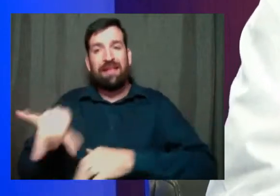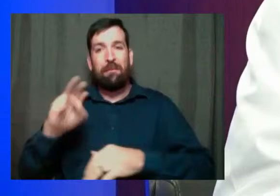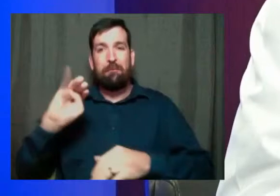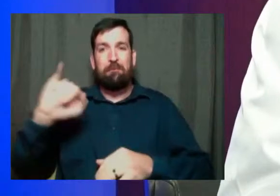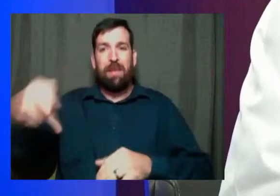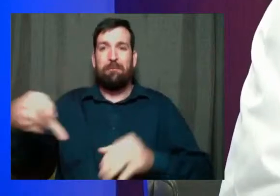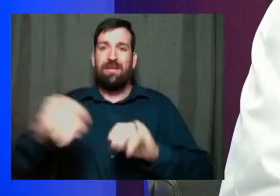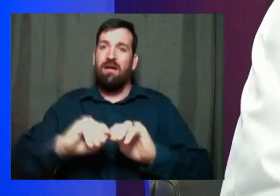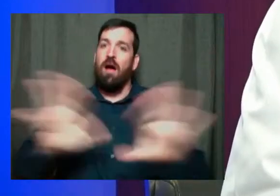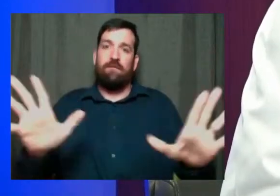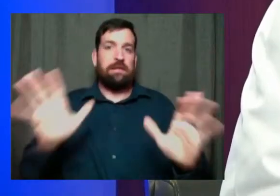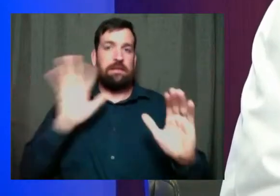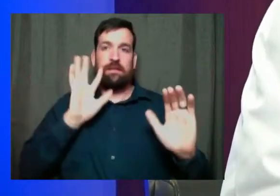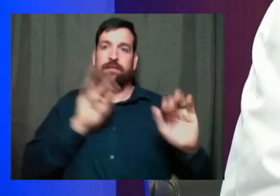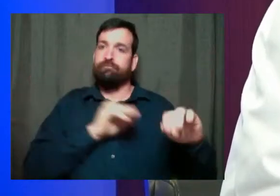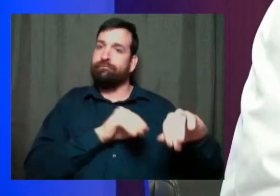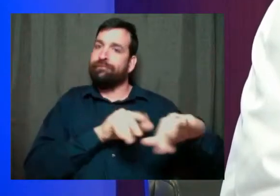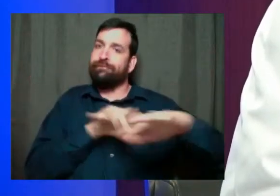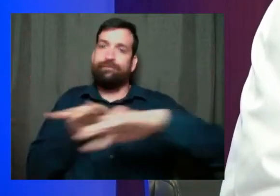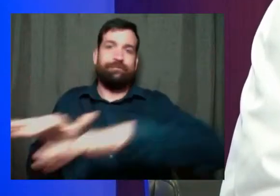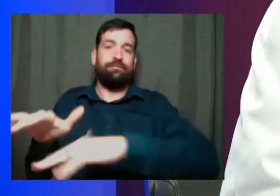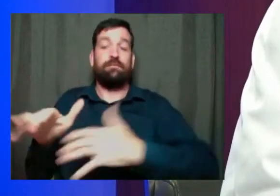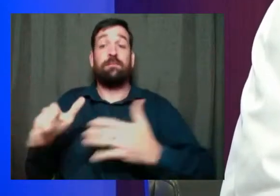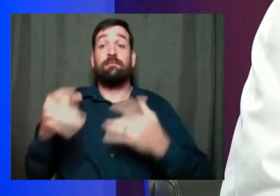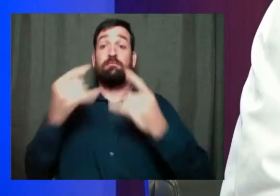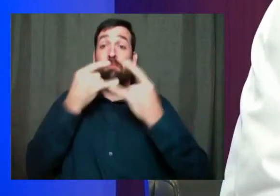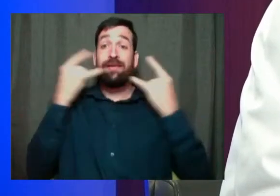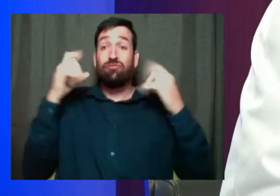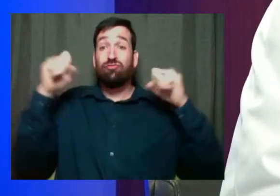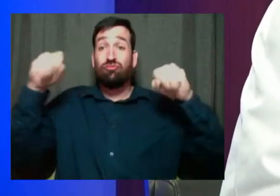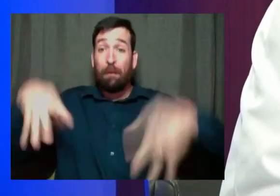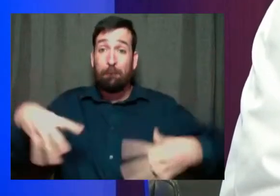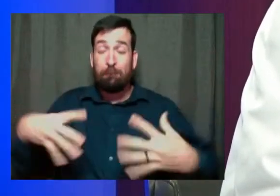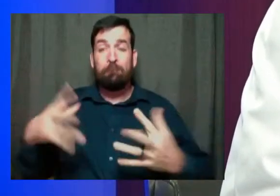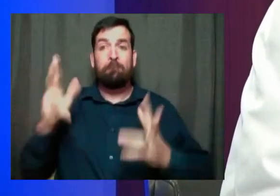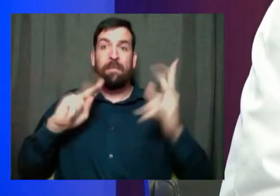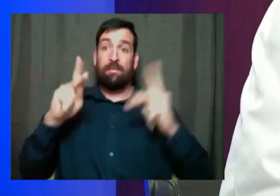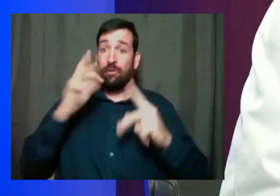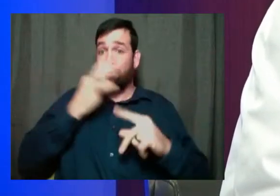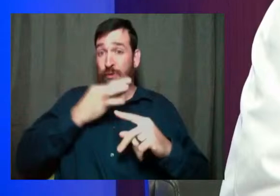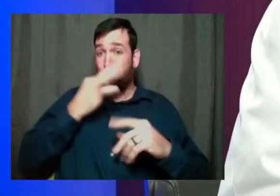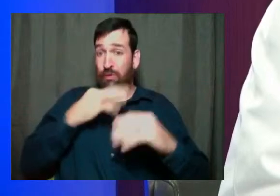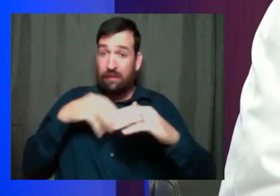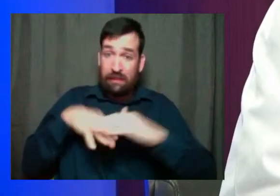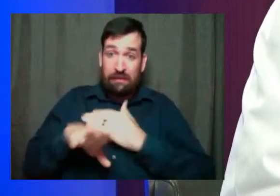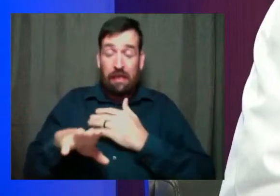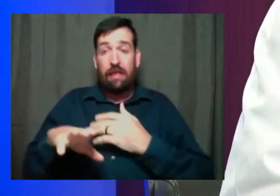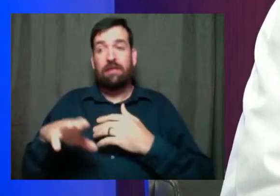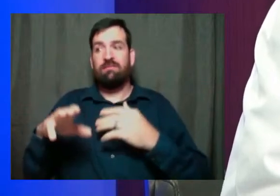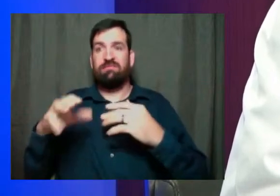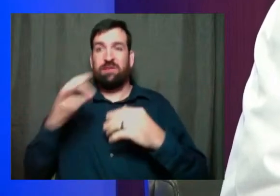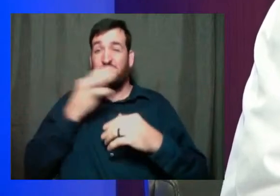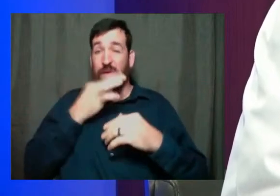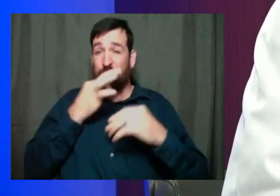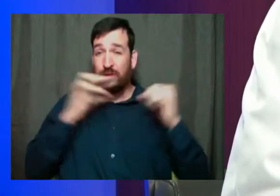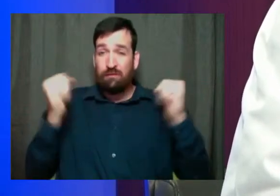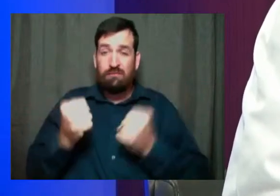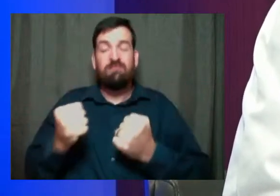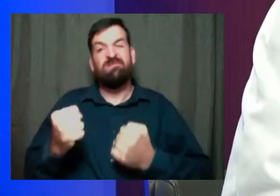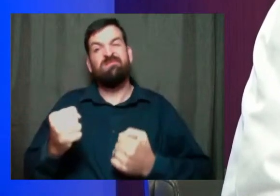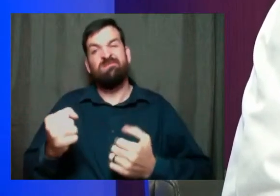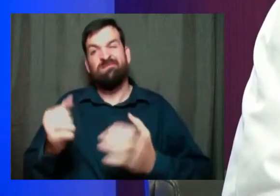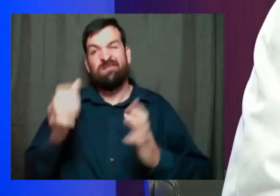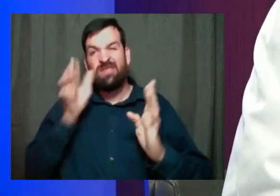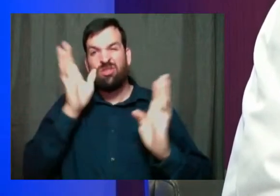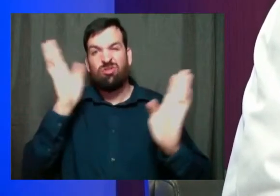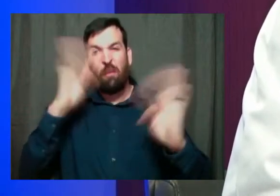our direction. And I think by taking masks off, just as people are going inside, just as things get cold, we're just asking for trouble. And I think trouble will